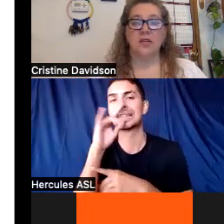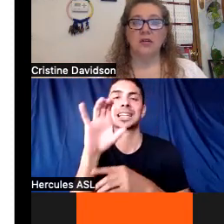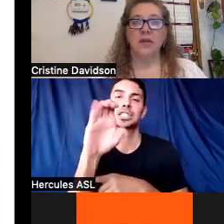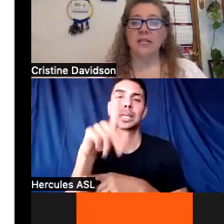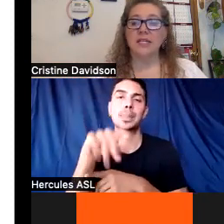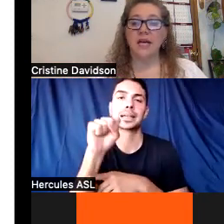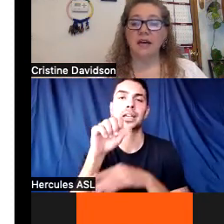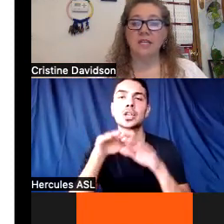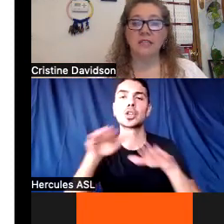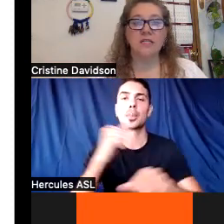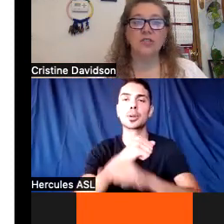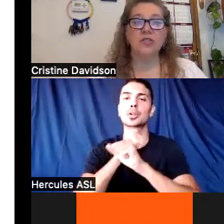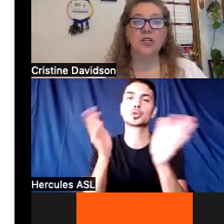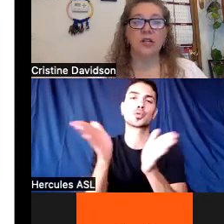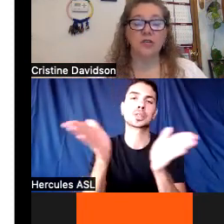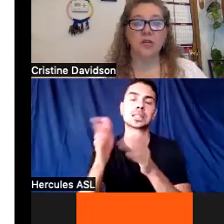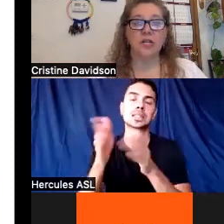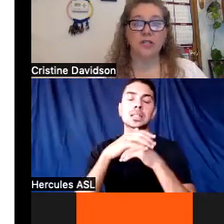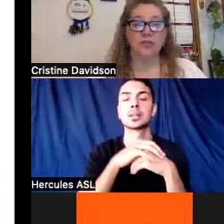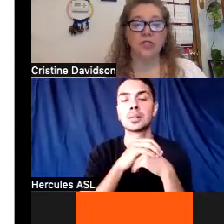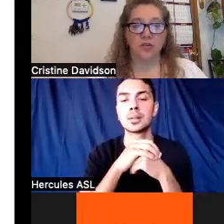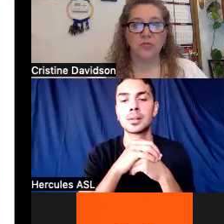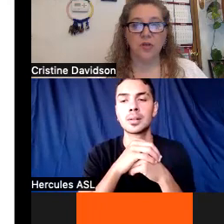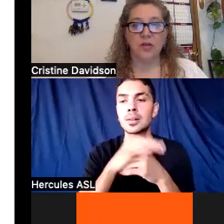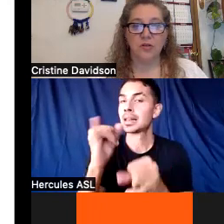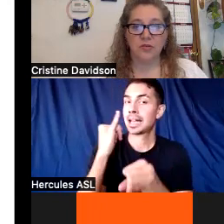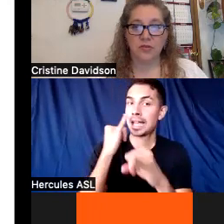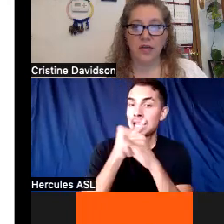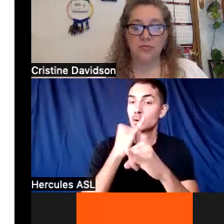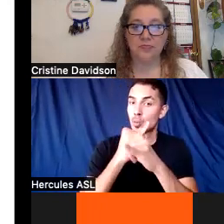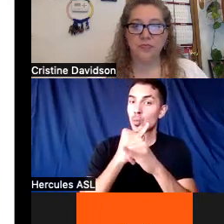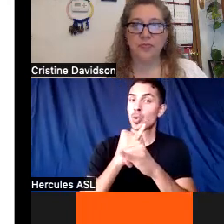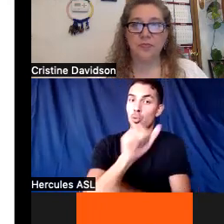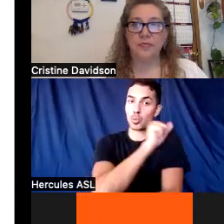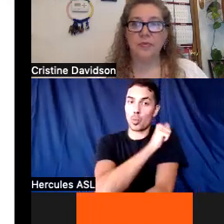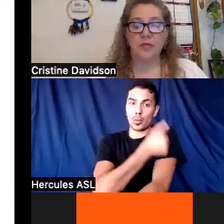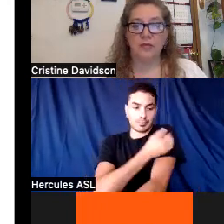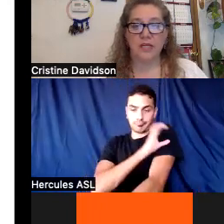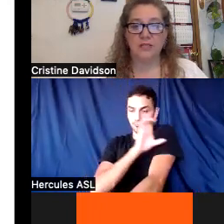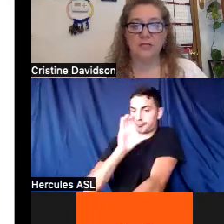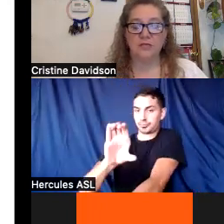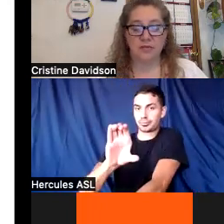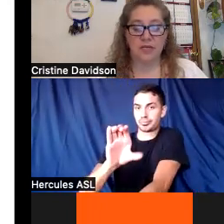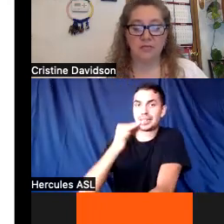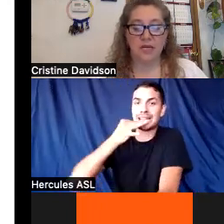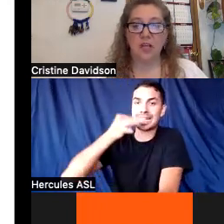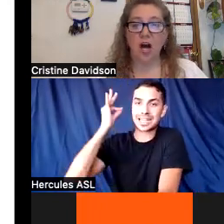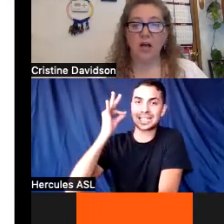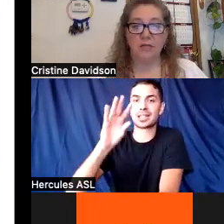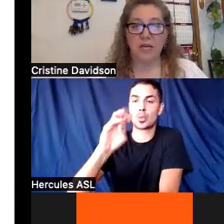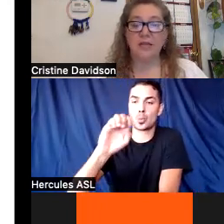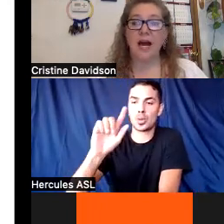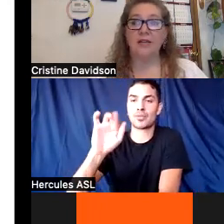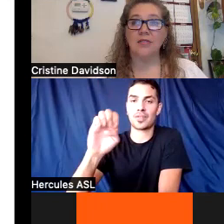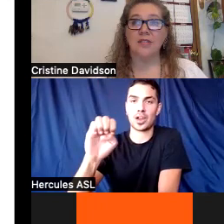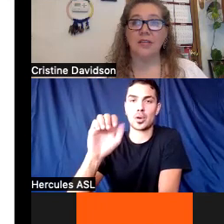Yes, because they have the institutional authority to do so, right? That's somebody made a law